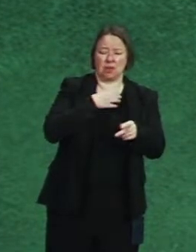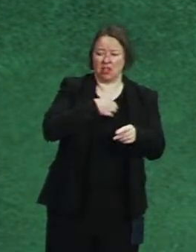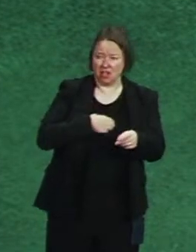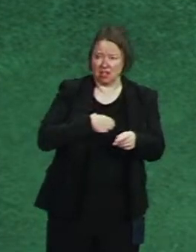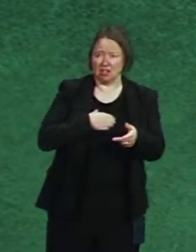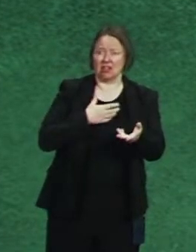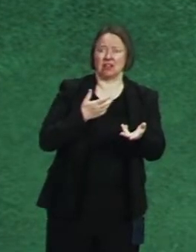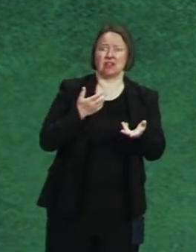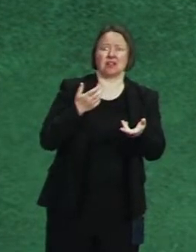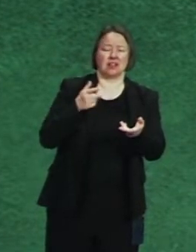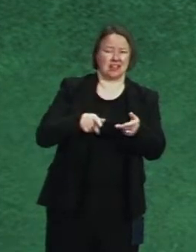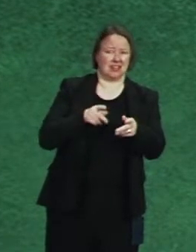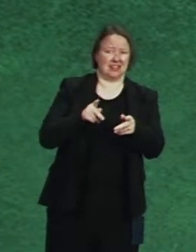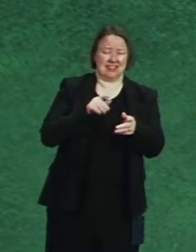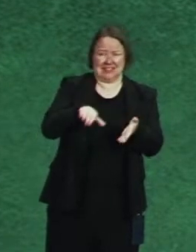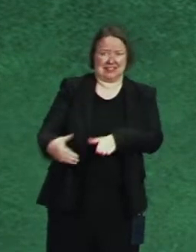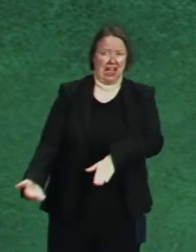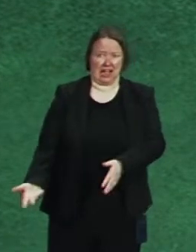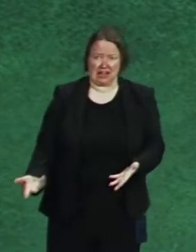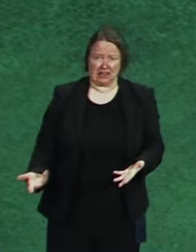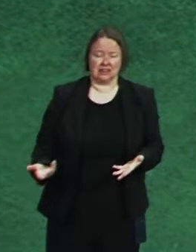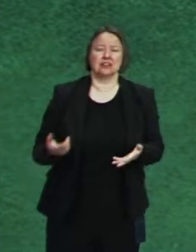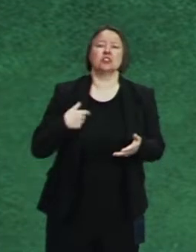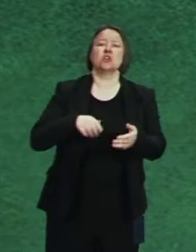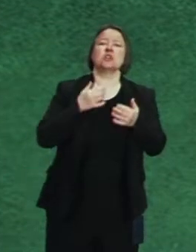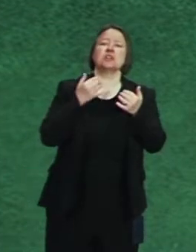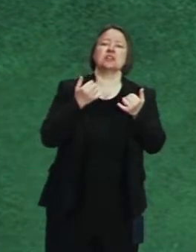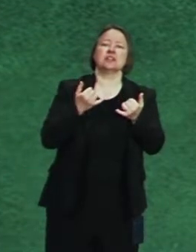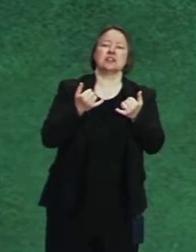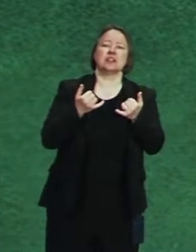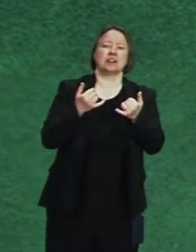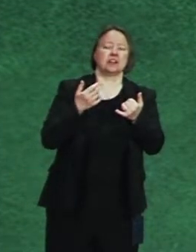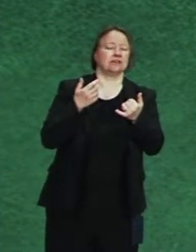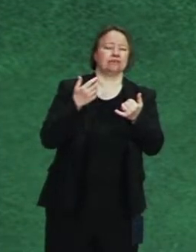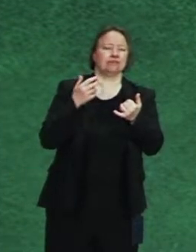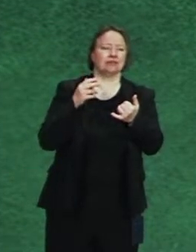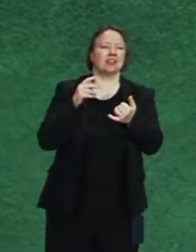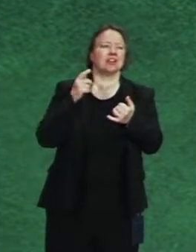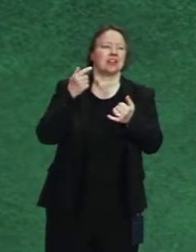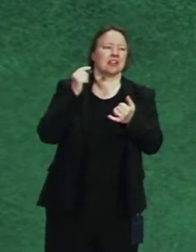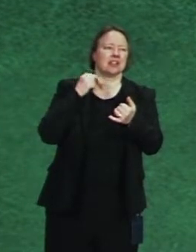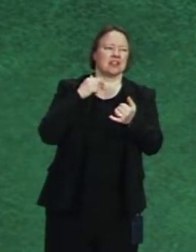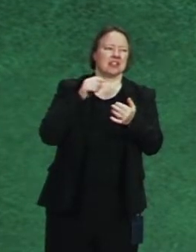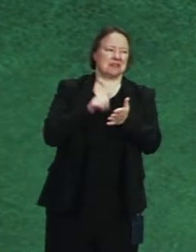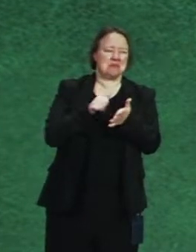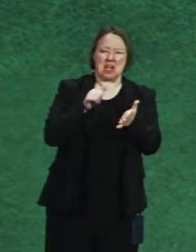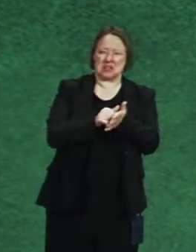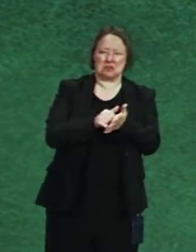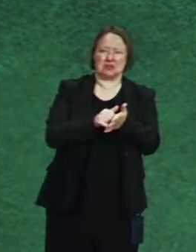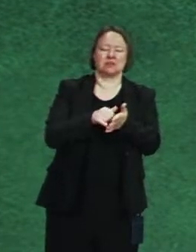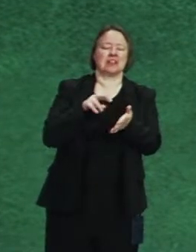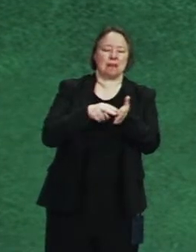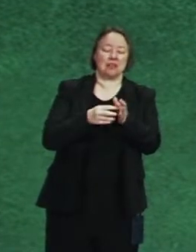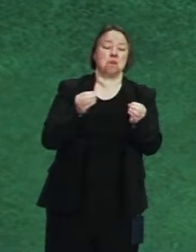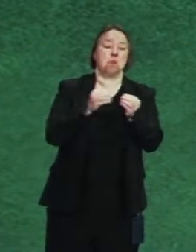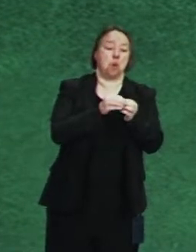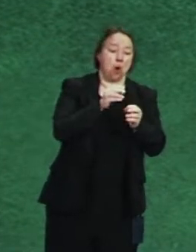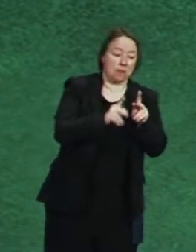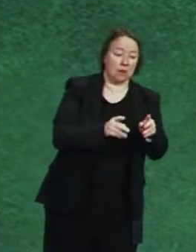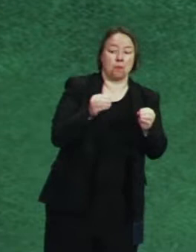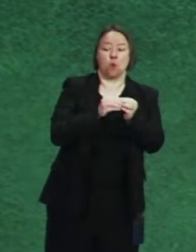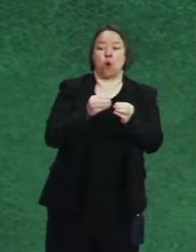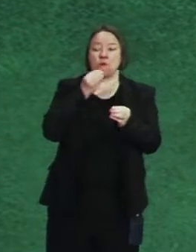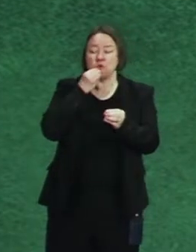starve the growing population to death? To this, Team AquaPro says no. Does that mean more people, more food, and worse